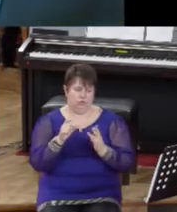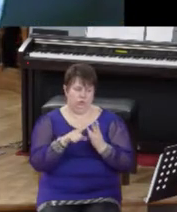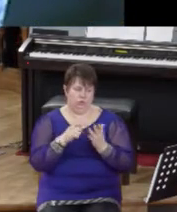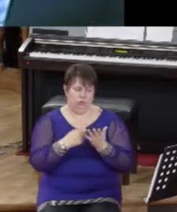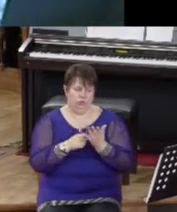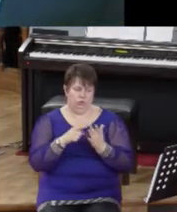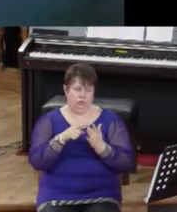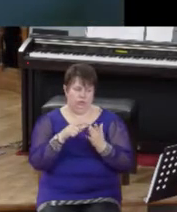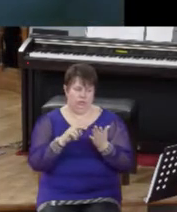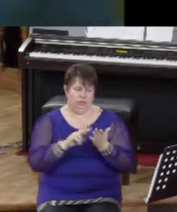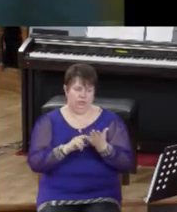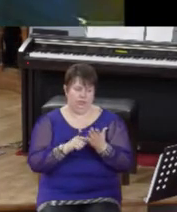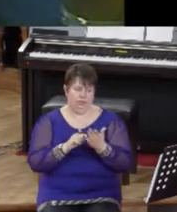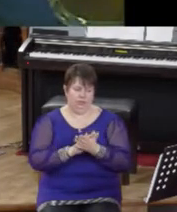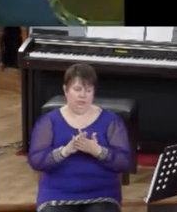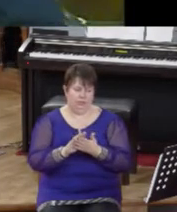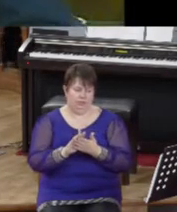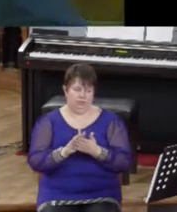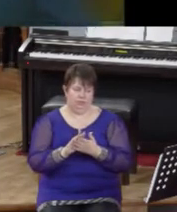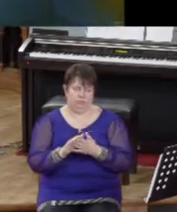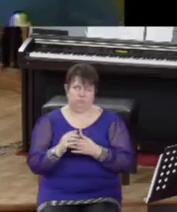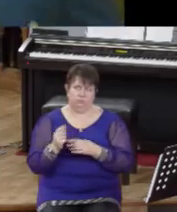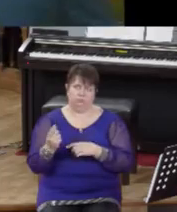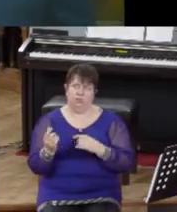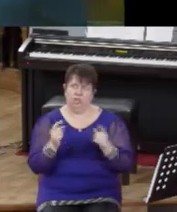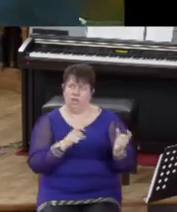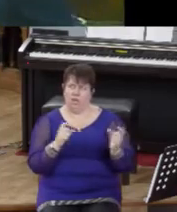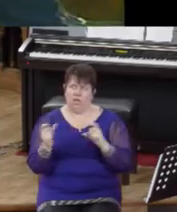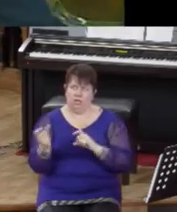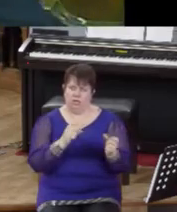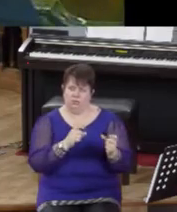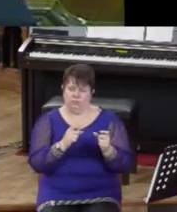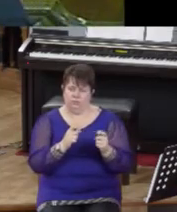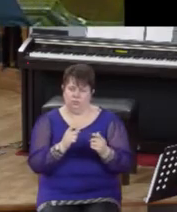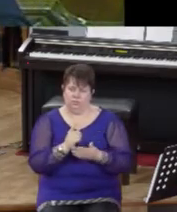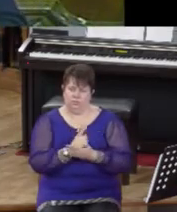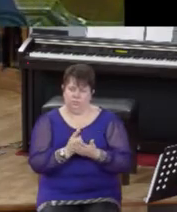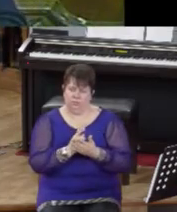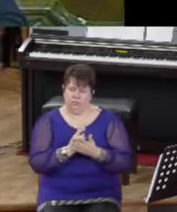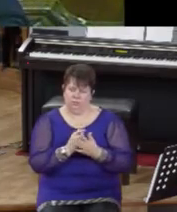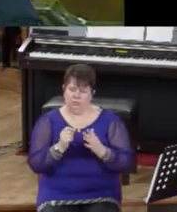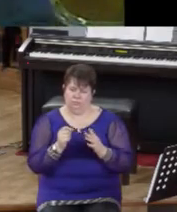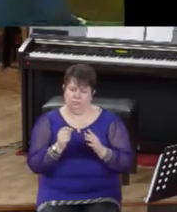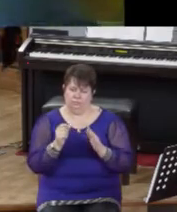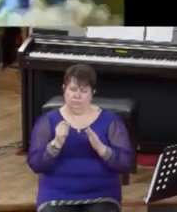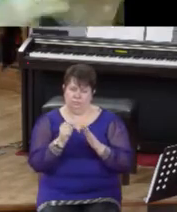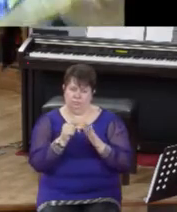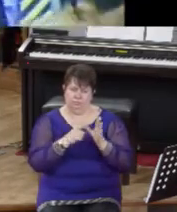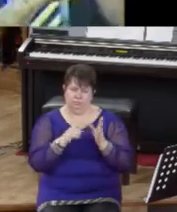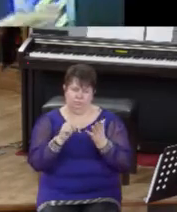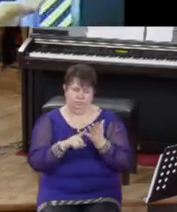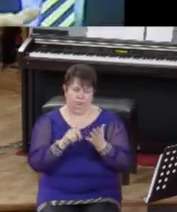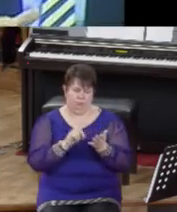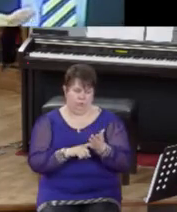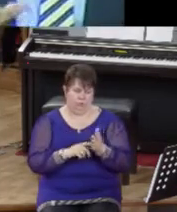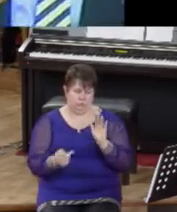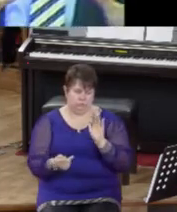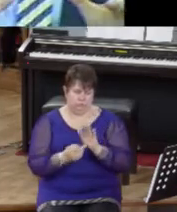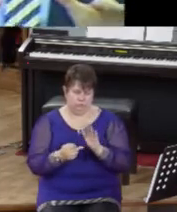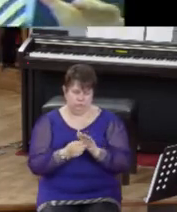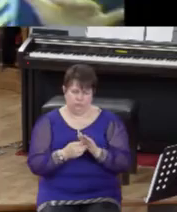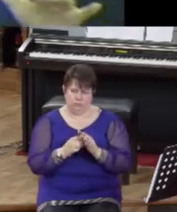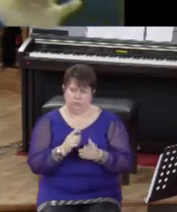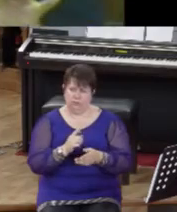important because the arguments that are put forward by the Apostle Paul are absolutely fundamental to